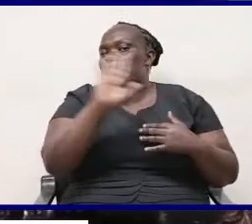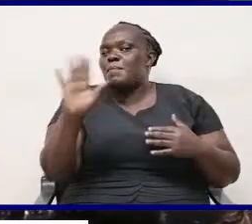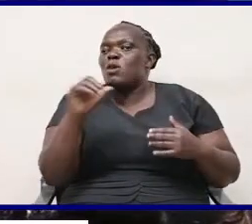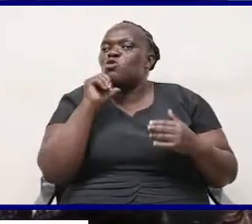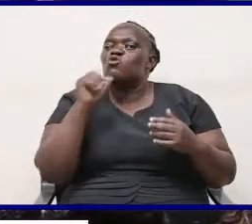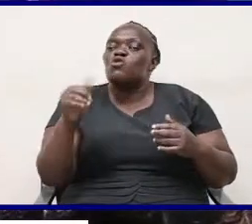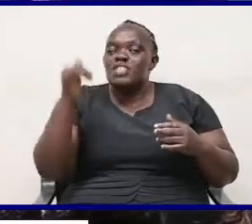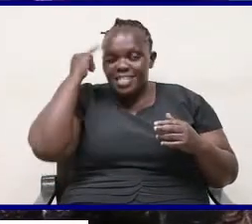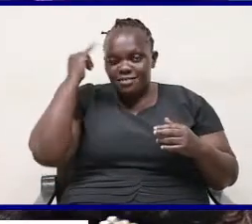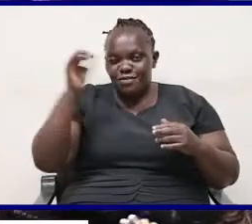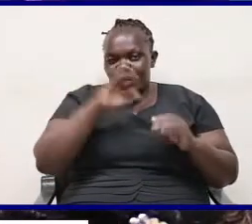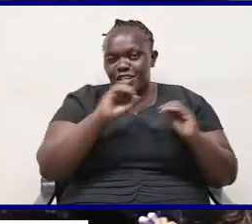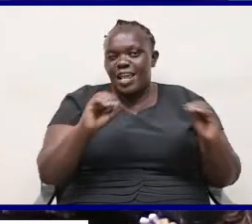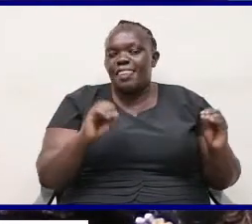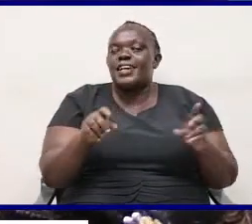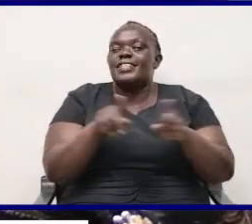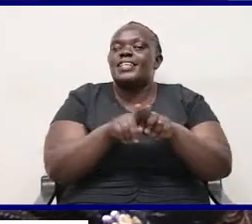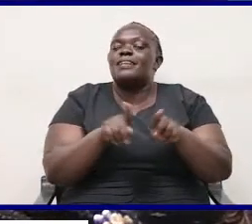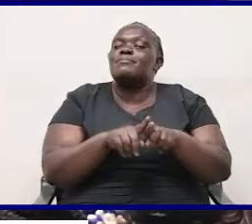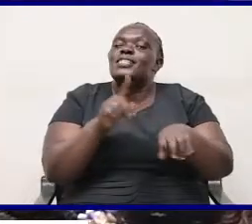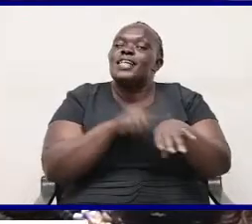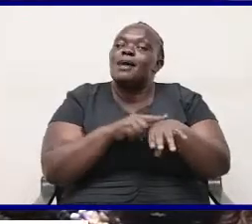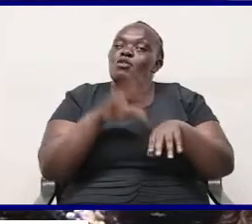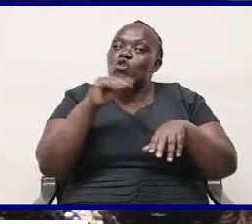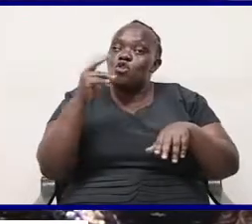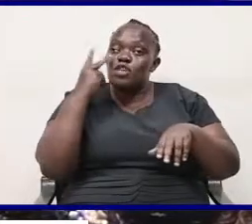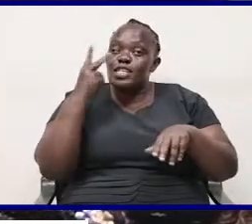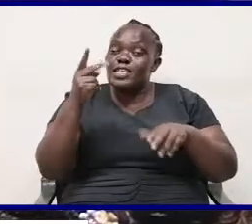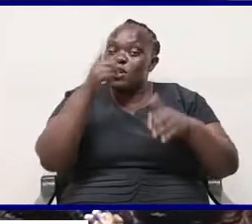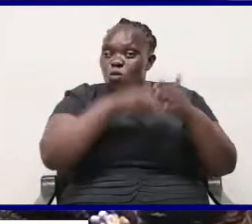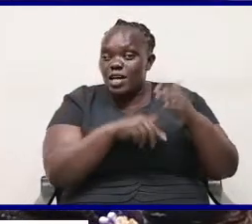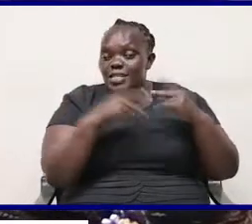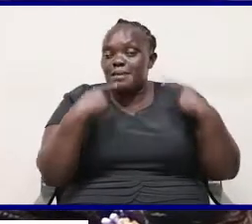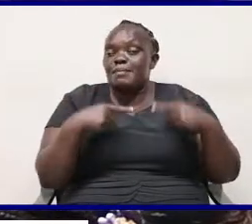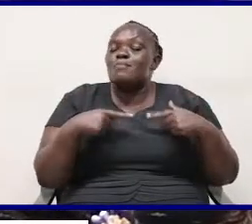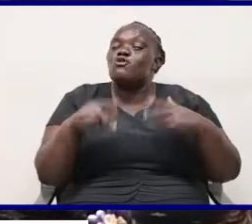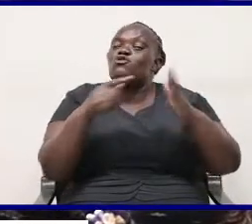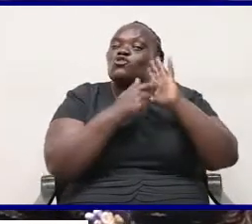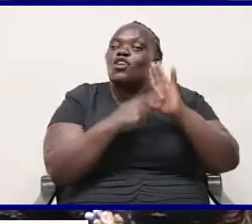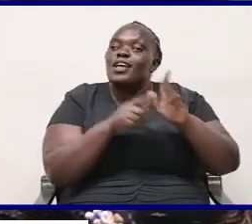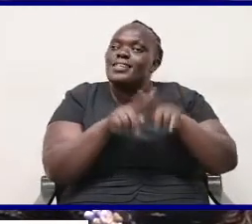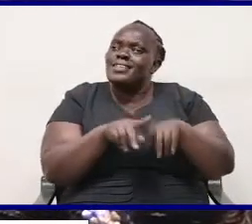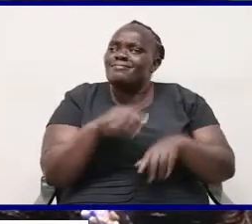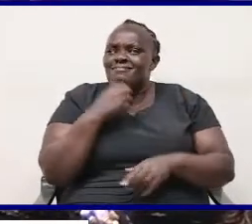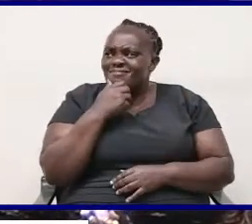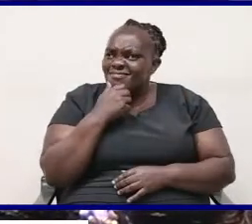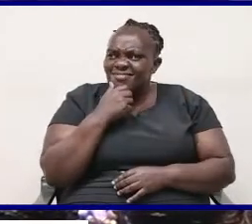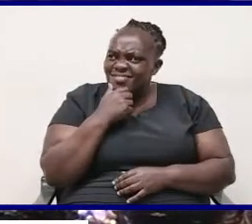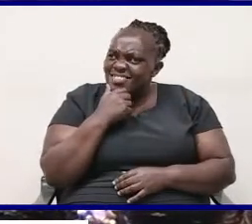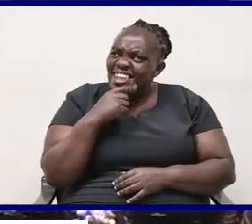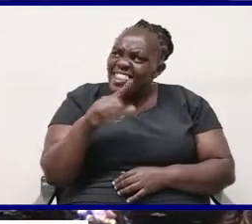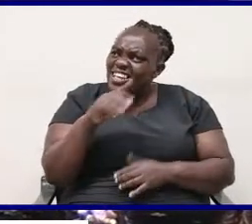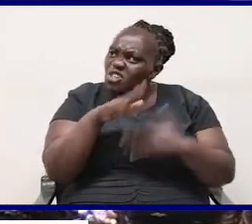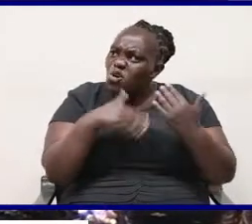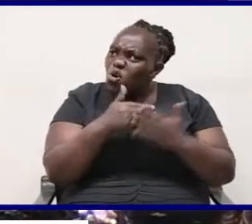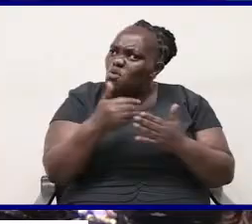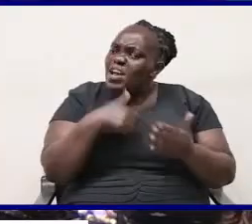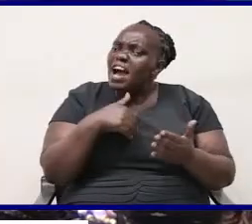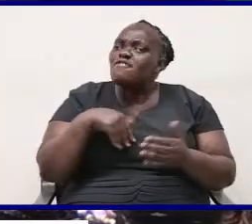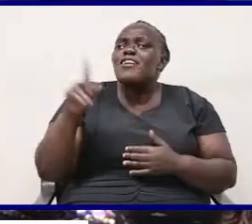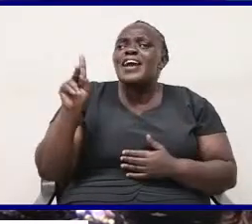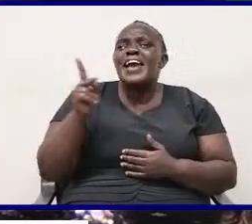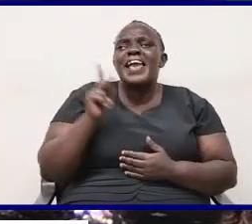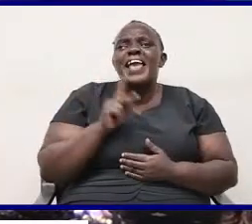not really novel things. Like at times we even go, we see what, people are showcasing and you're wondering, really, is this all that we have for